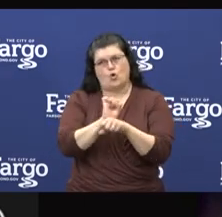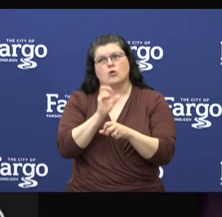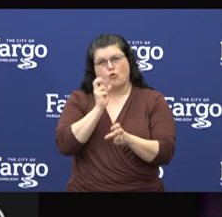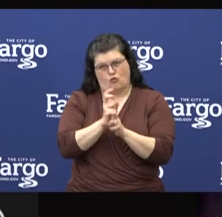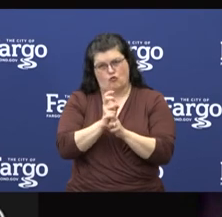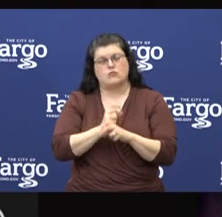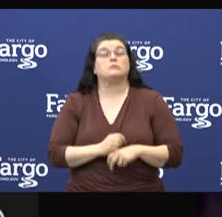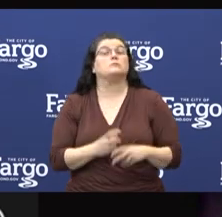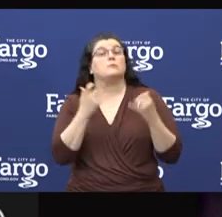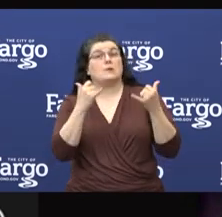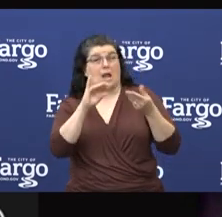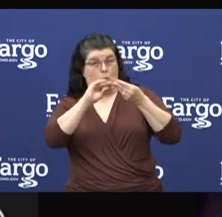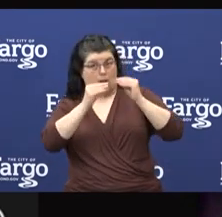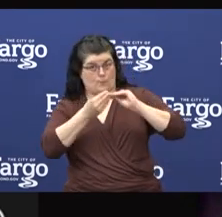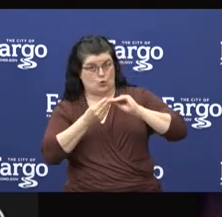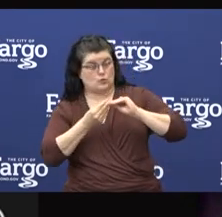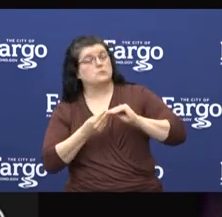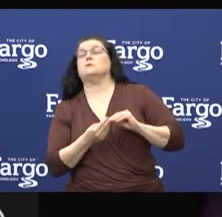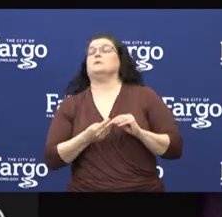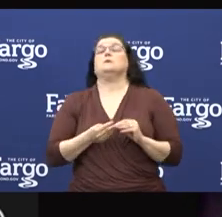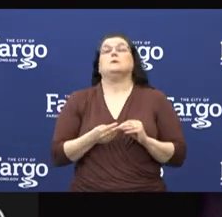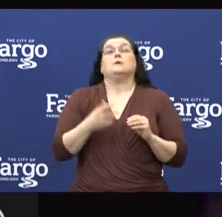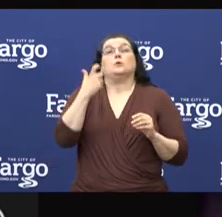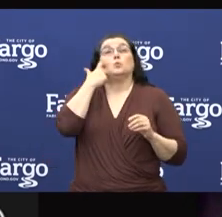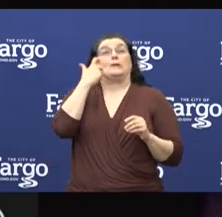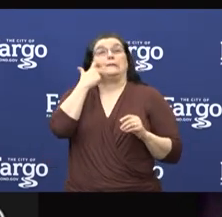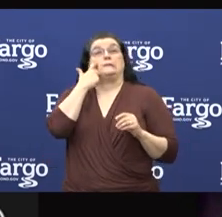Now to the data. Recent public